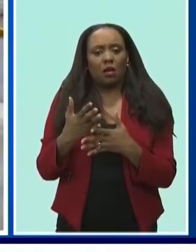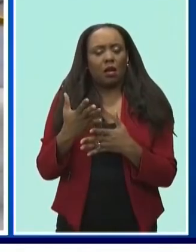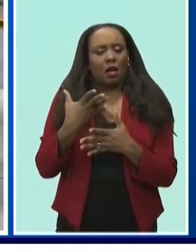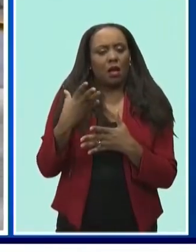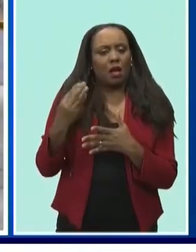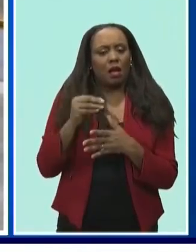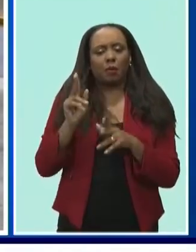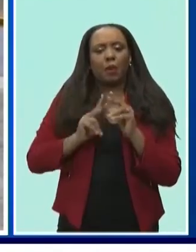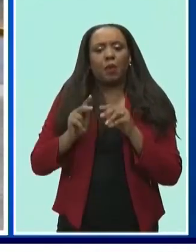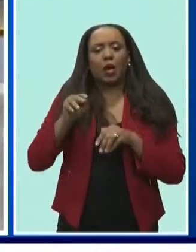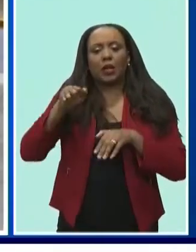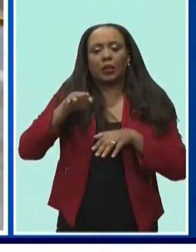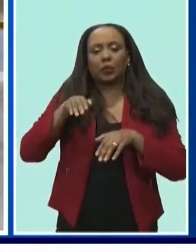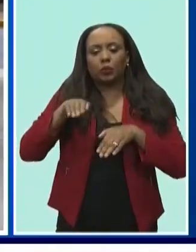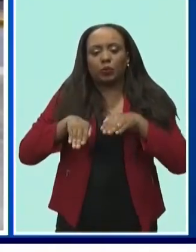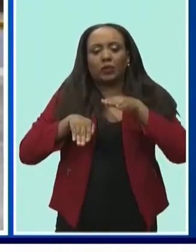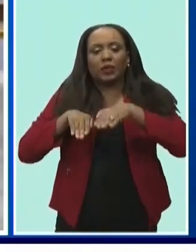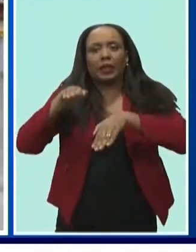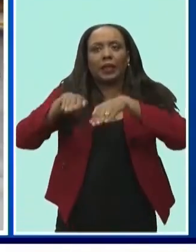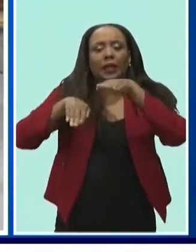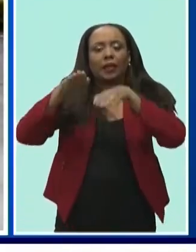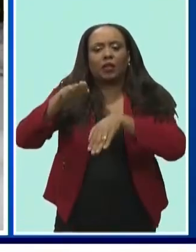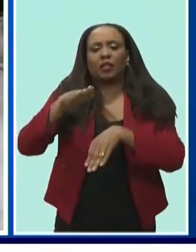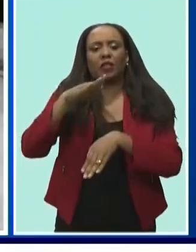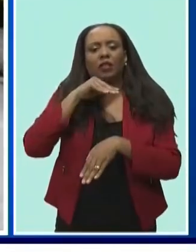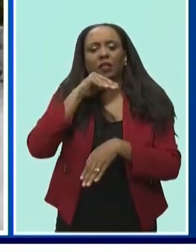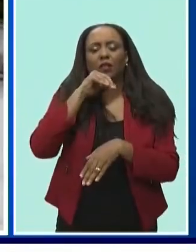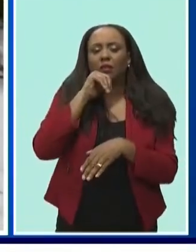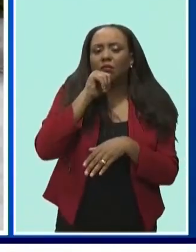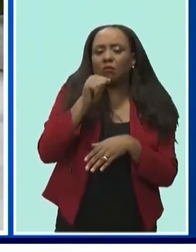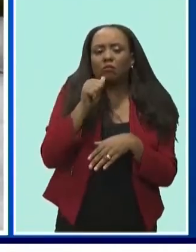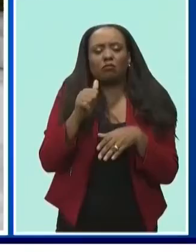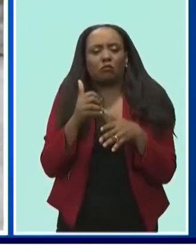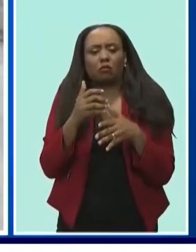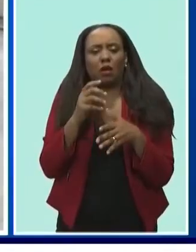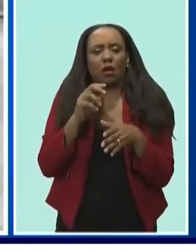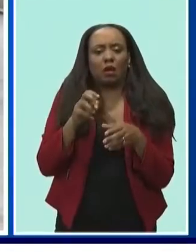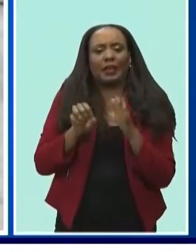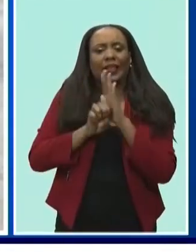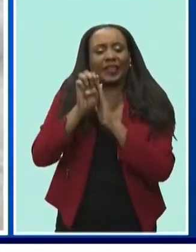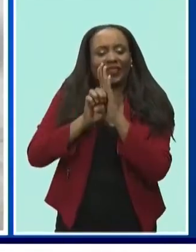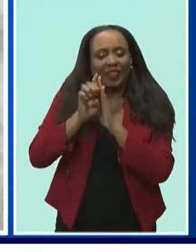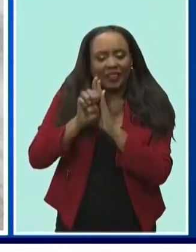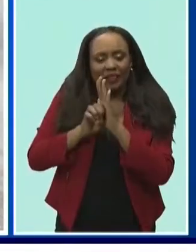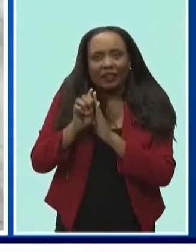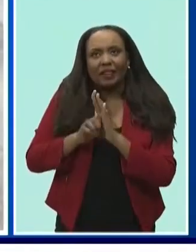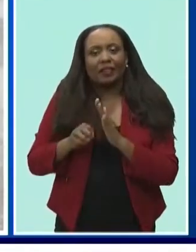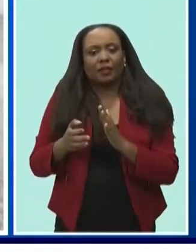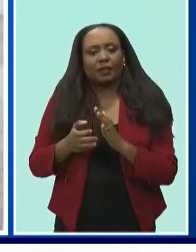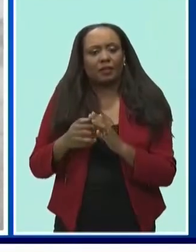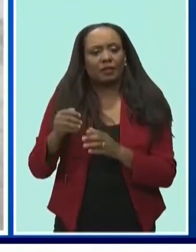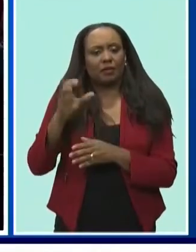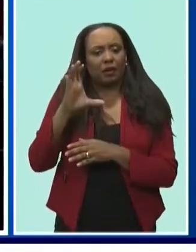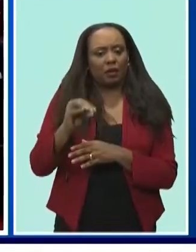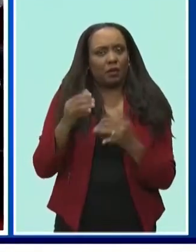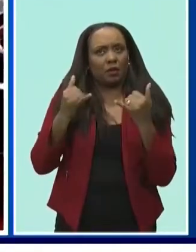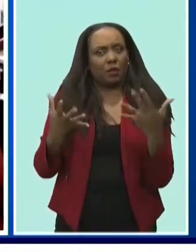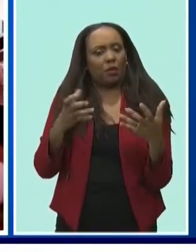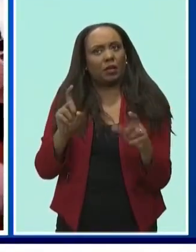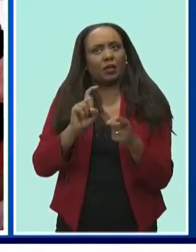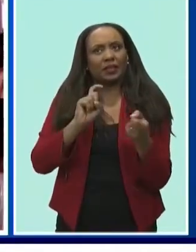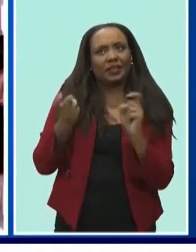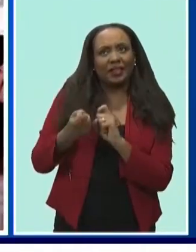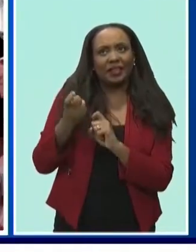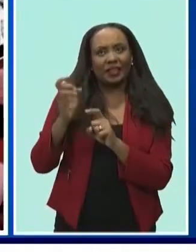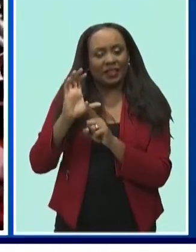customers joined in for a quick session. ICBL Nurse Administrator Lisa Brathwaite-Graham says that the company is charged to change the